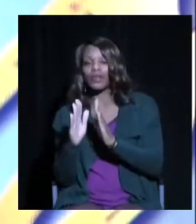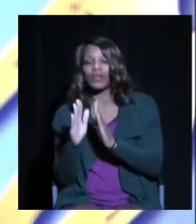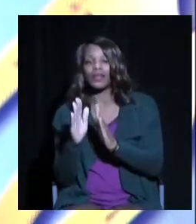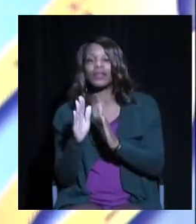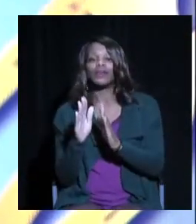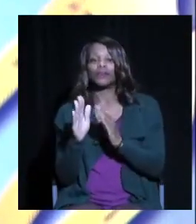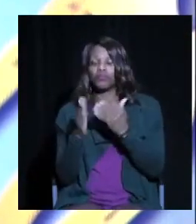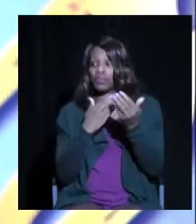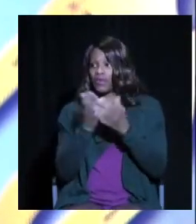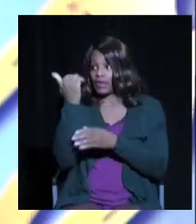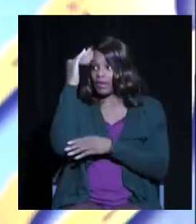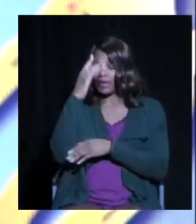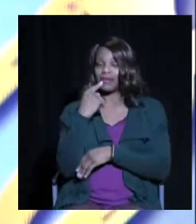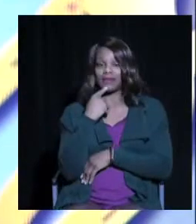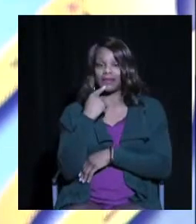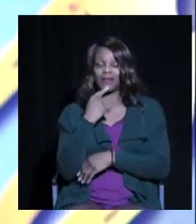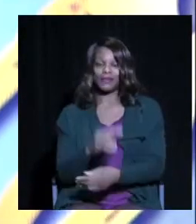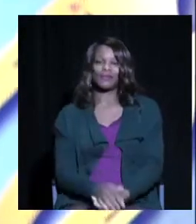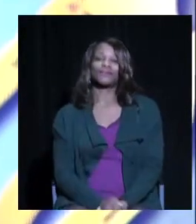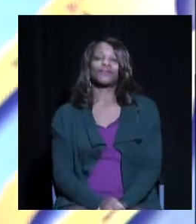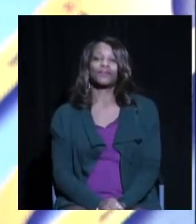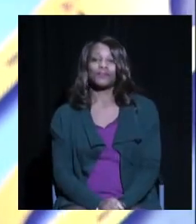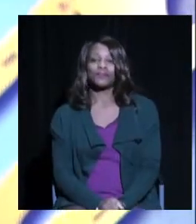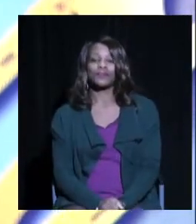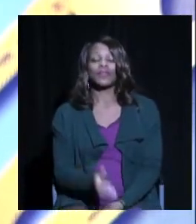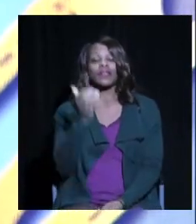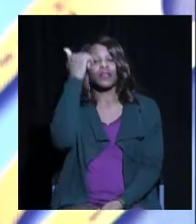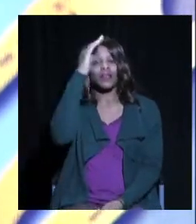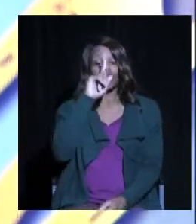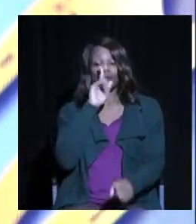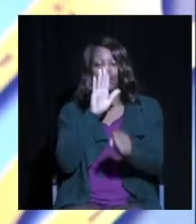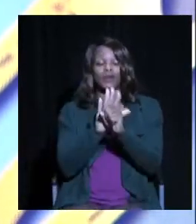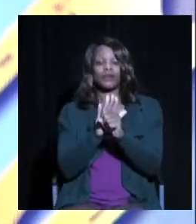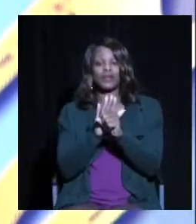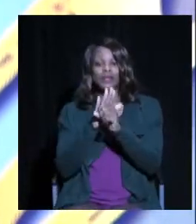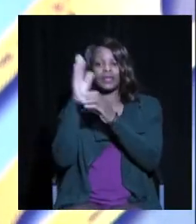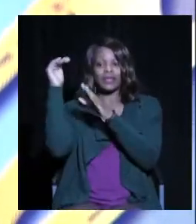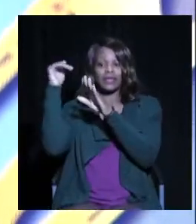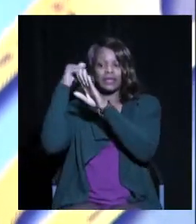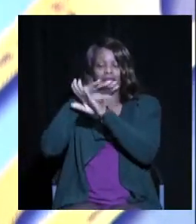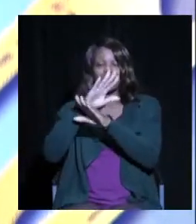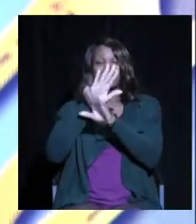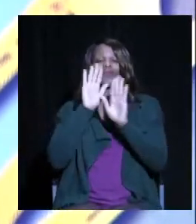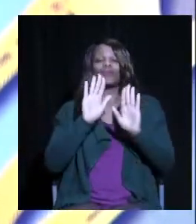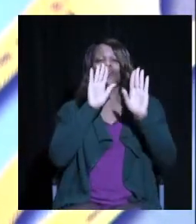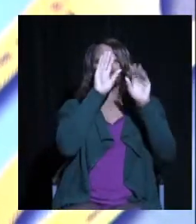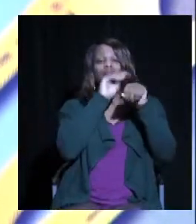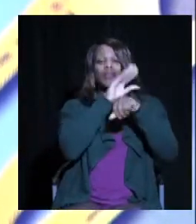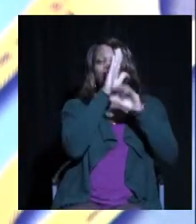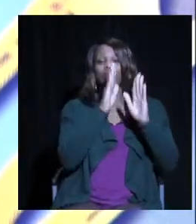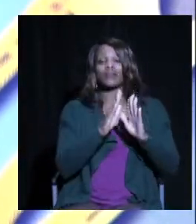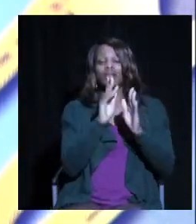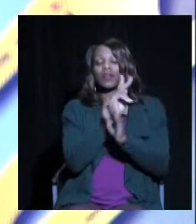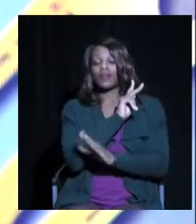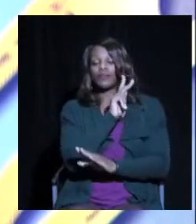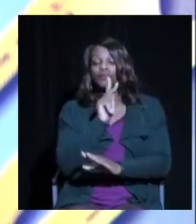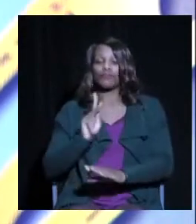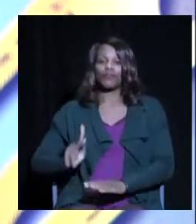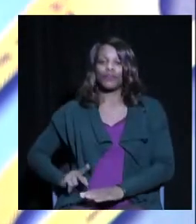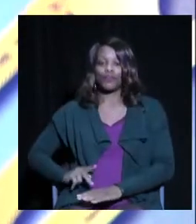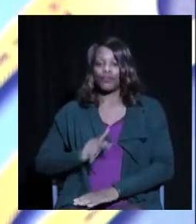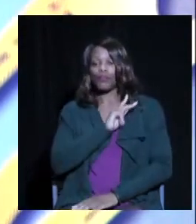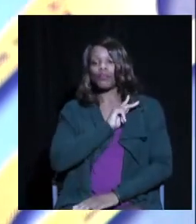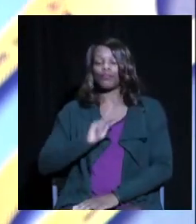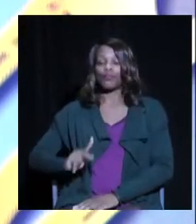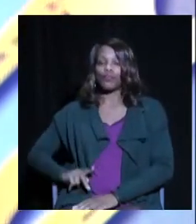spoke kind of God. When God promised to send his wonderful counselor and Prince of Peace, he did. God keeps